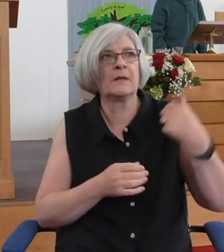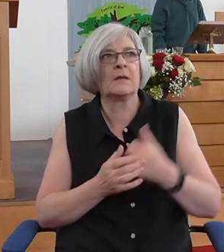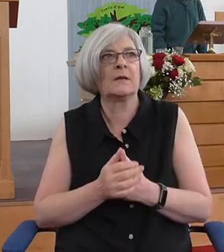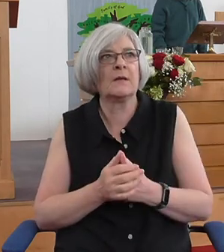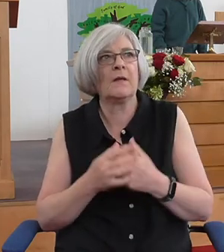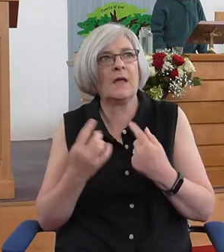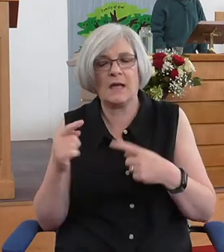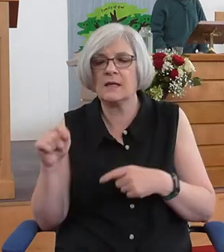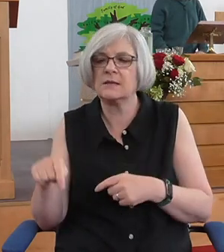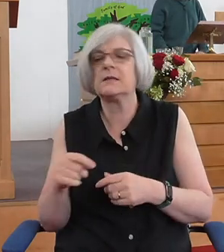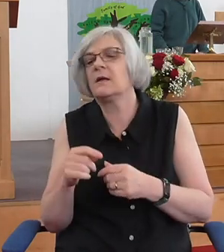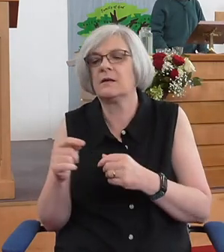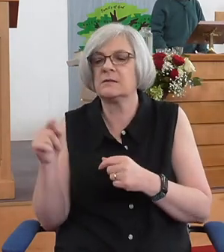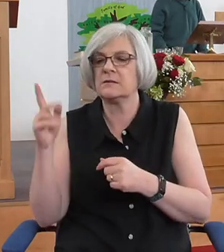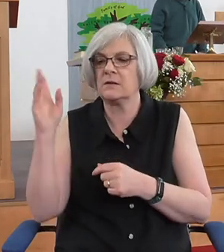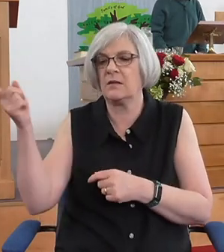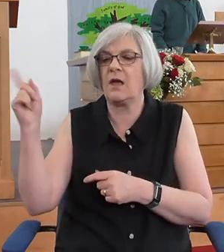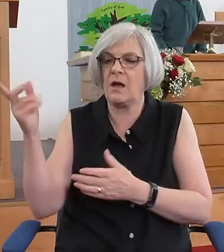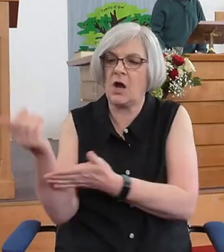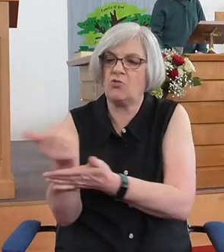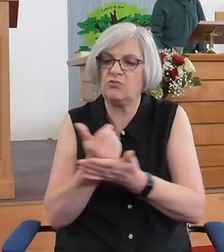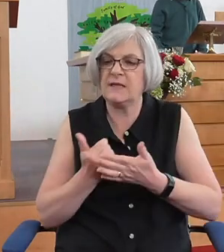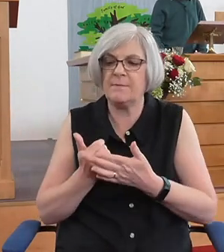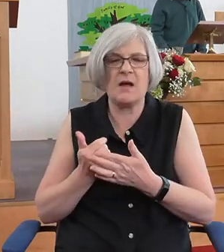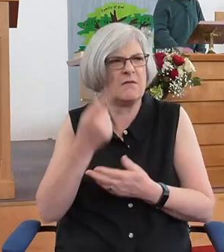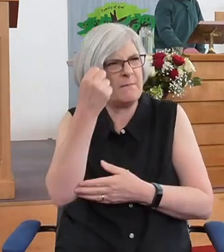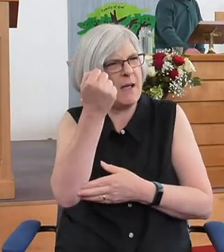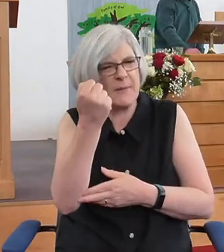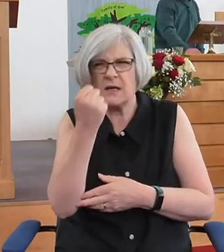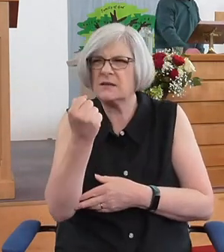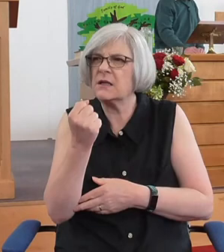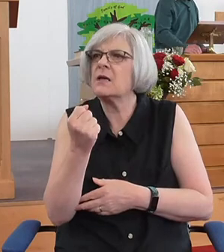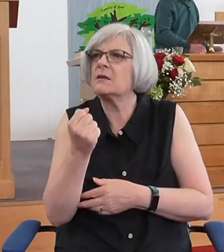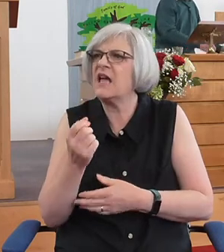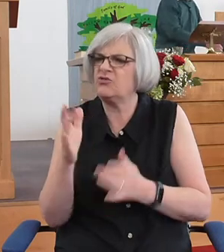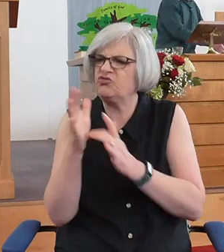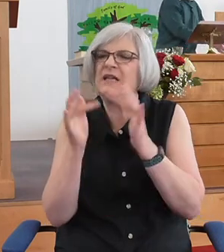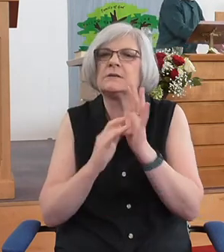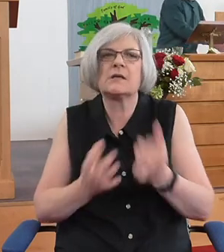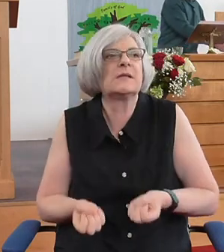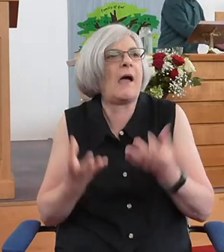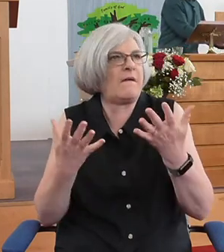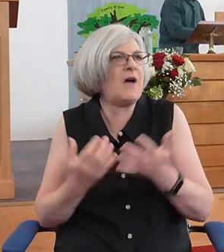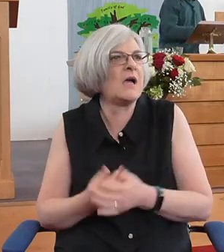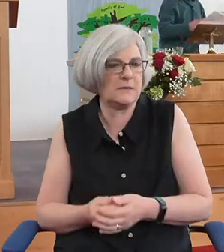"There is a Redeemer," reminding us of the cost of Jesus as the sacrificial lamb.